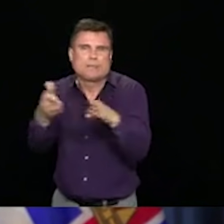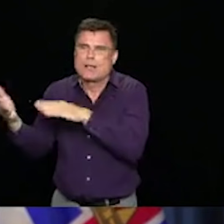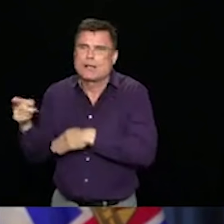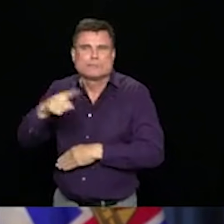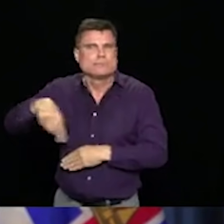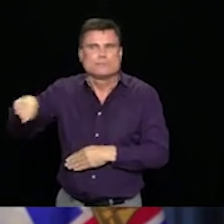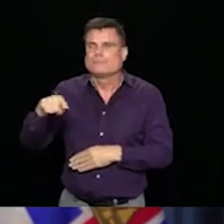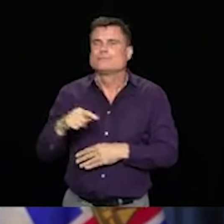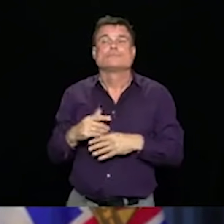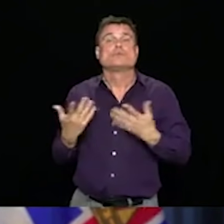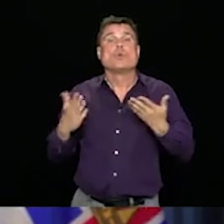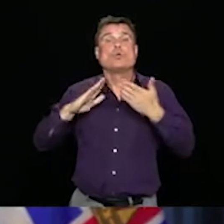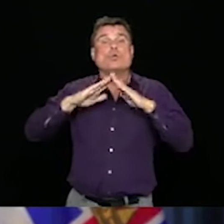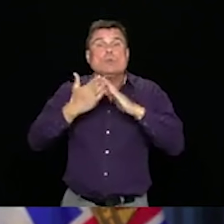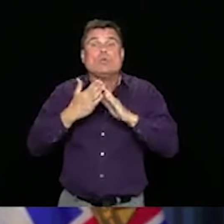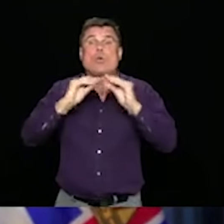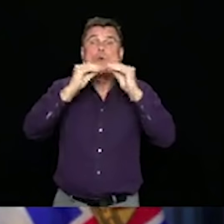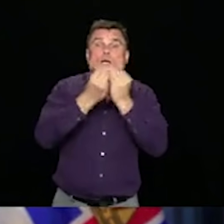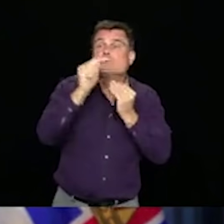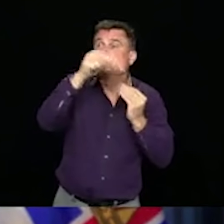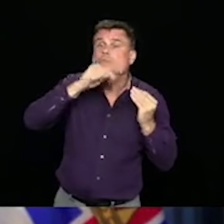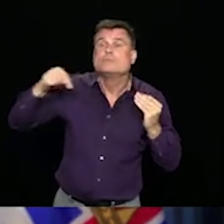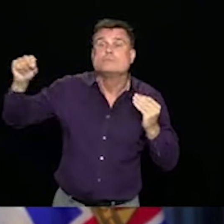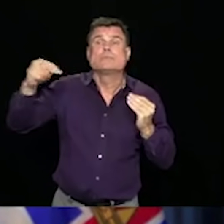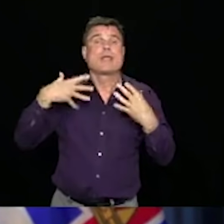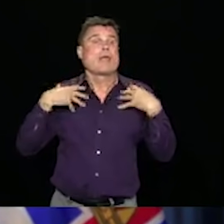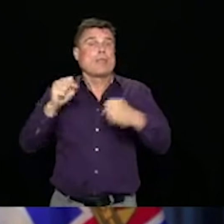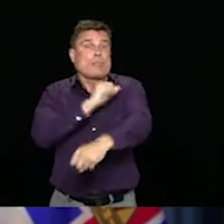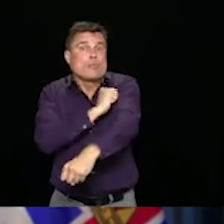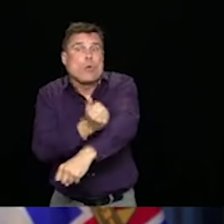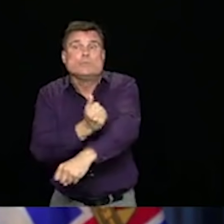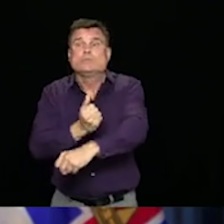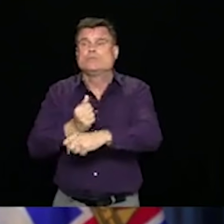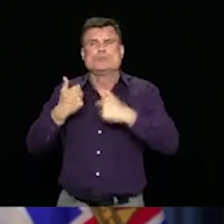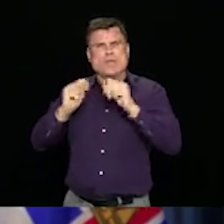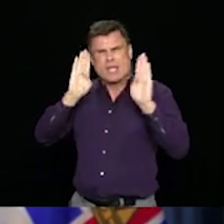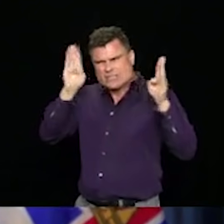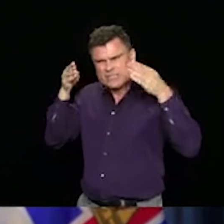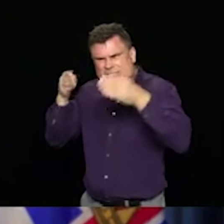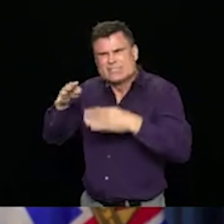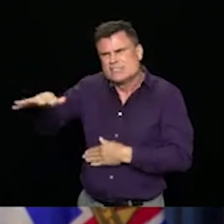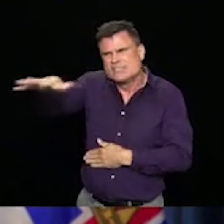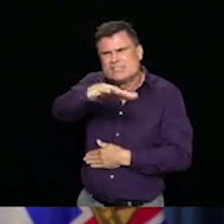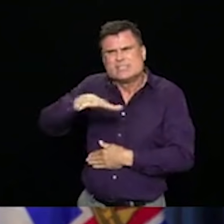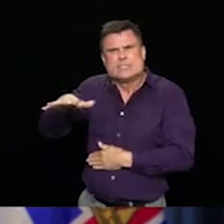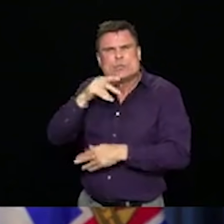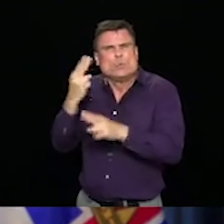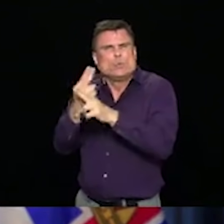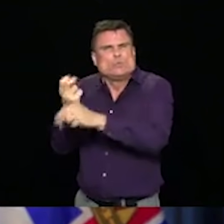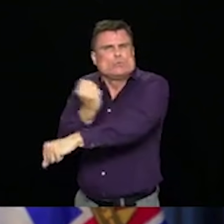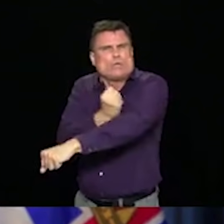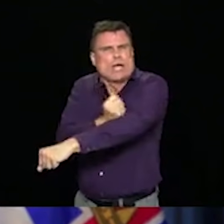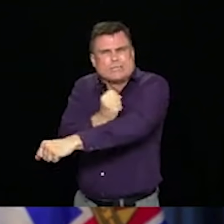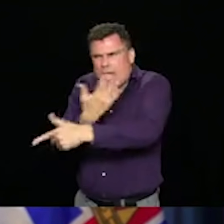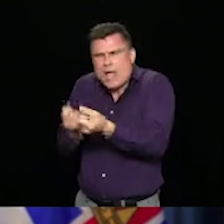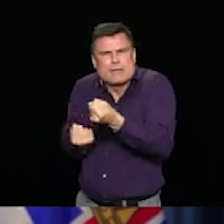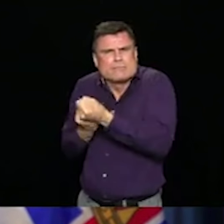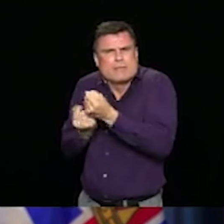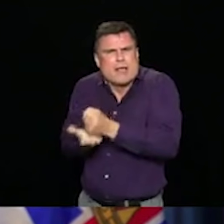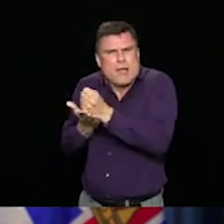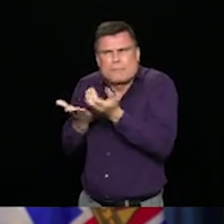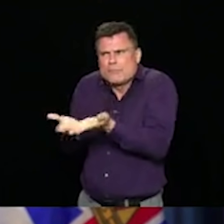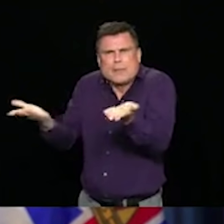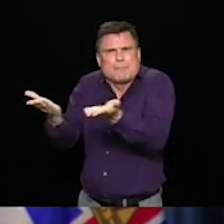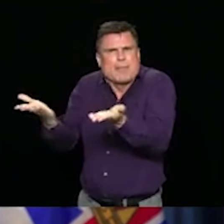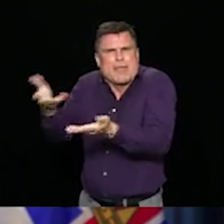by community organizations, led by health authorities in recent months to try and address this situation. And we're going to continue